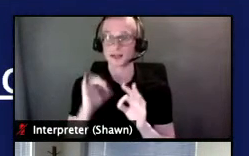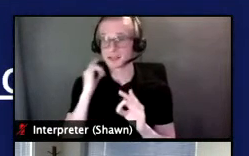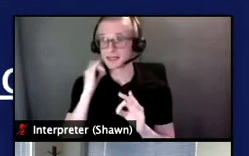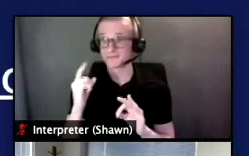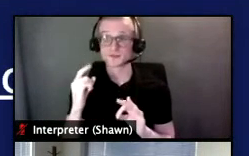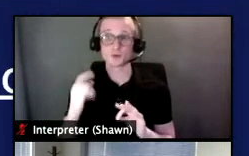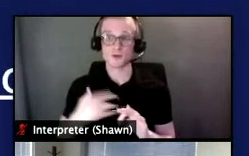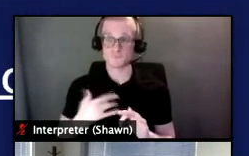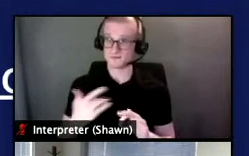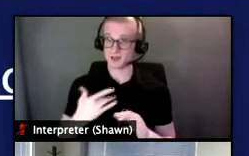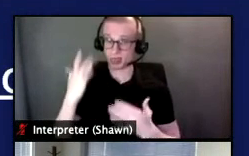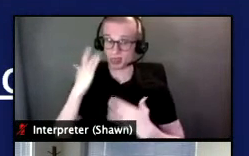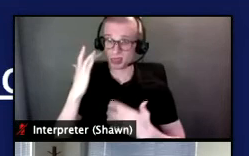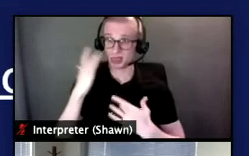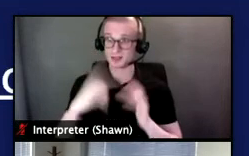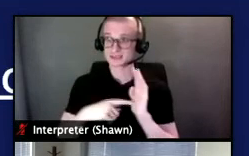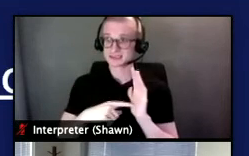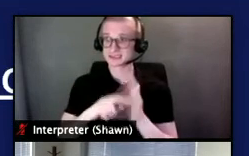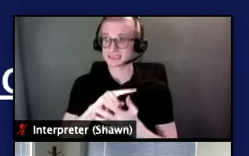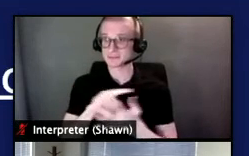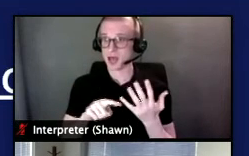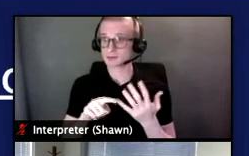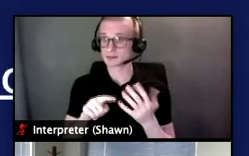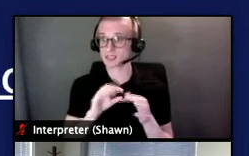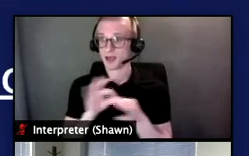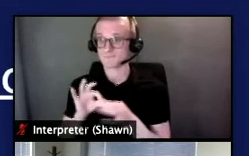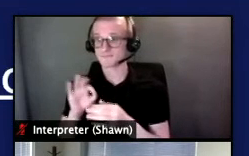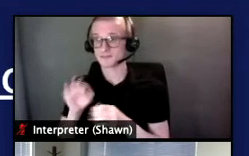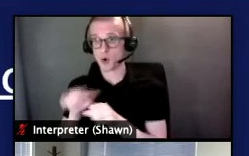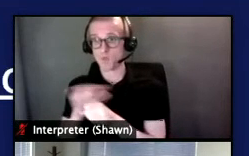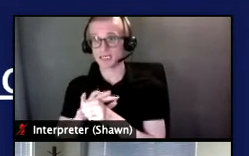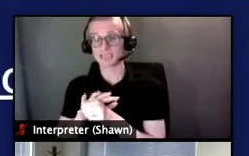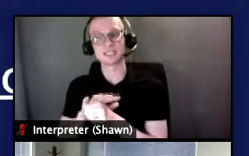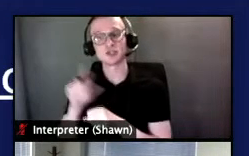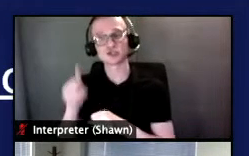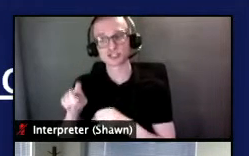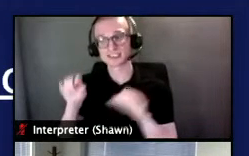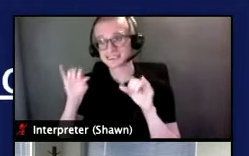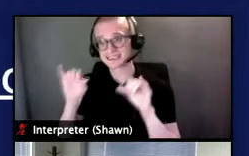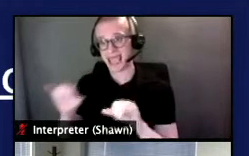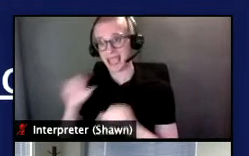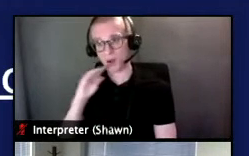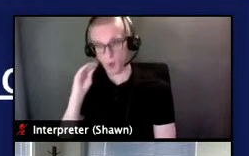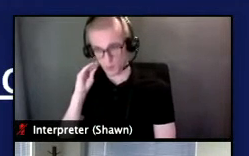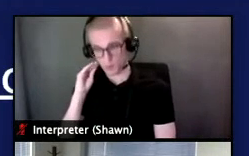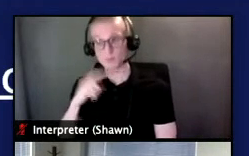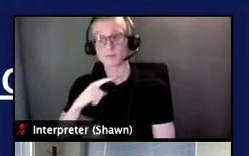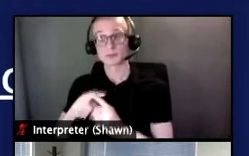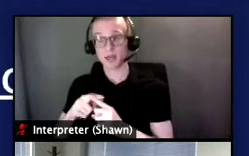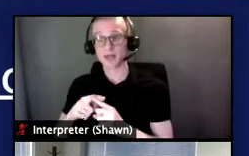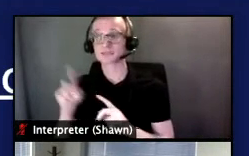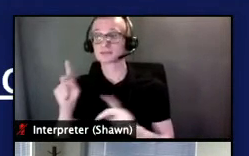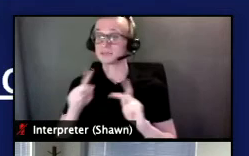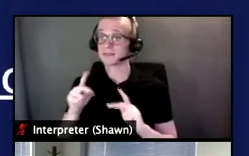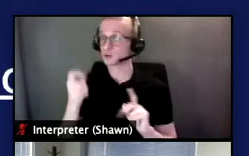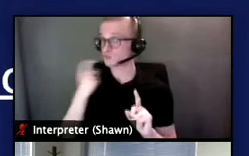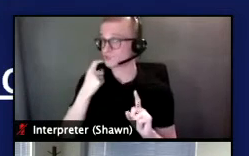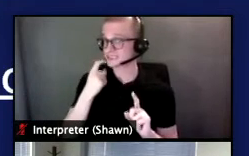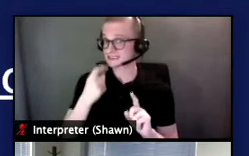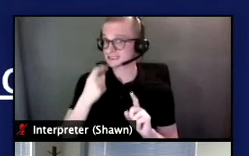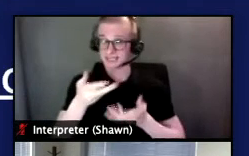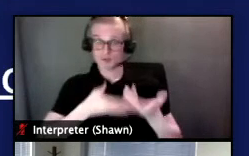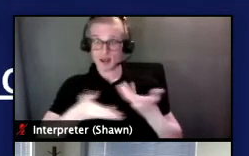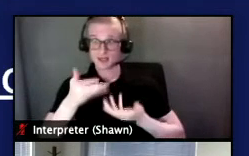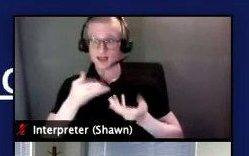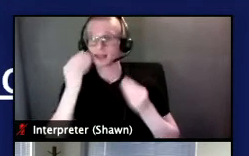should stay home. You should let those you've been around with know that you have the symptoms so that they can self-quarantine. And